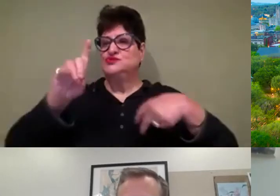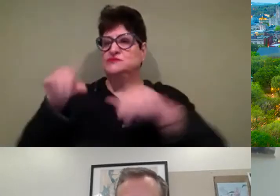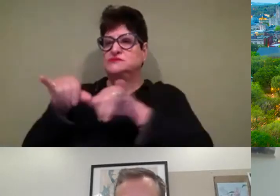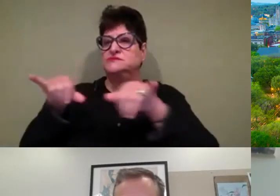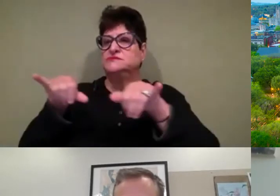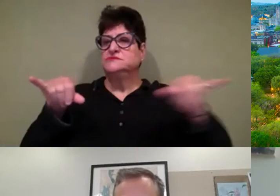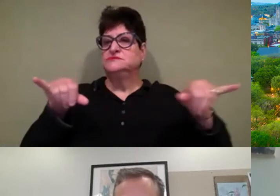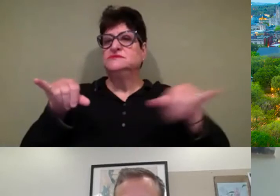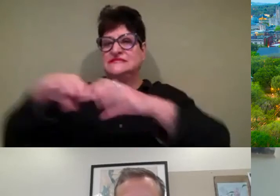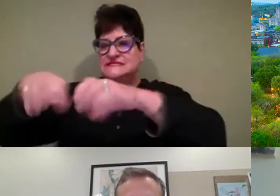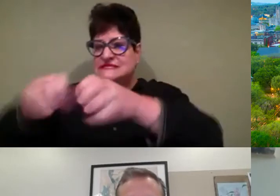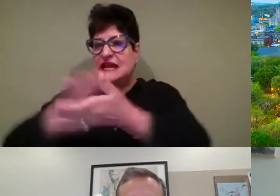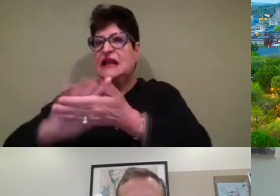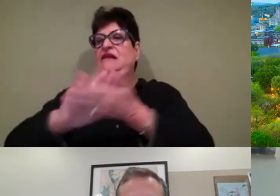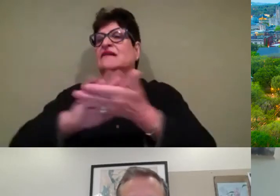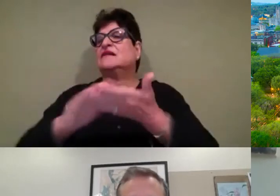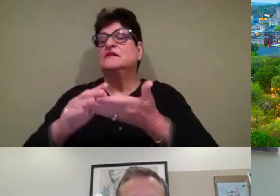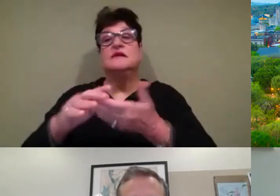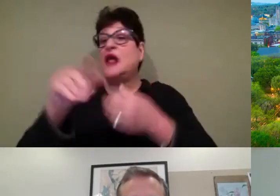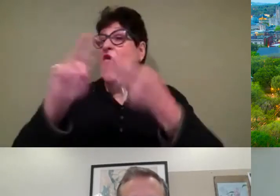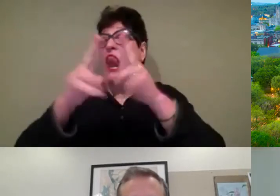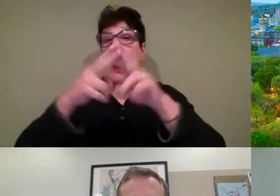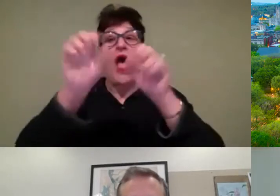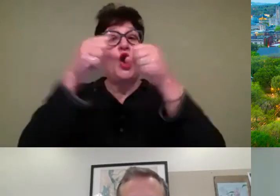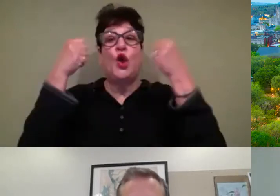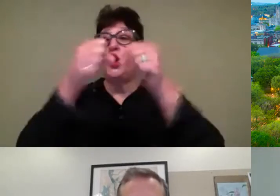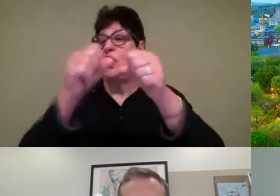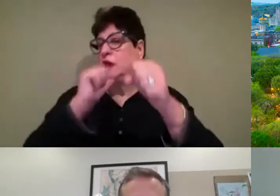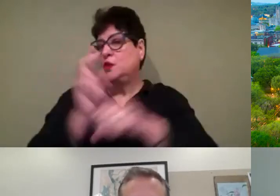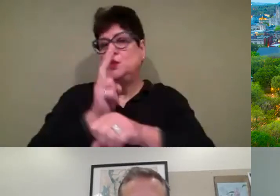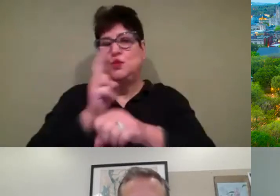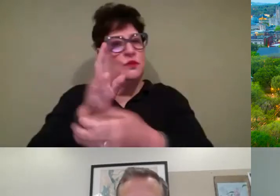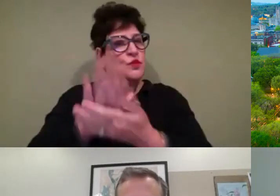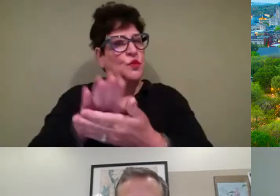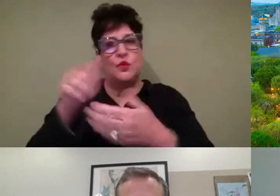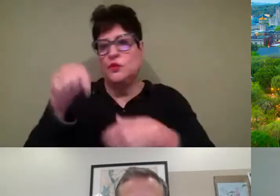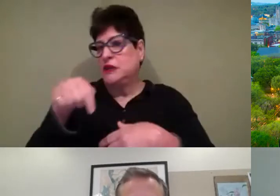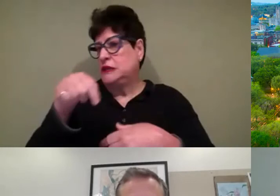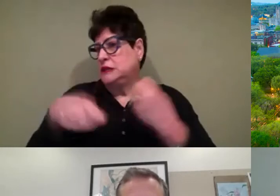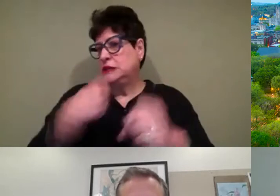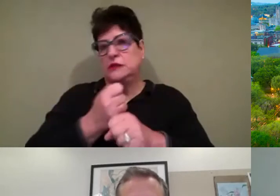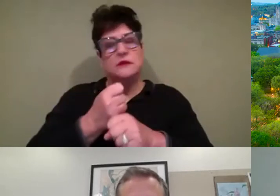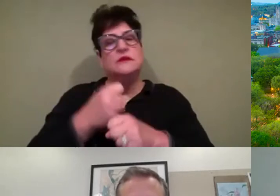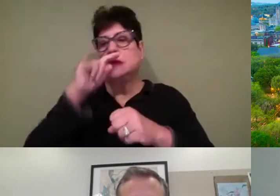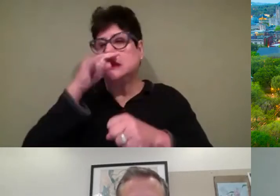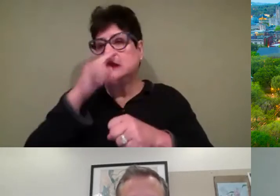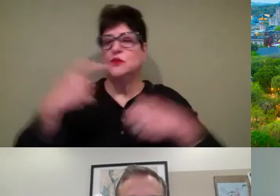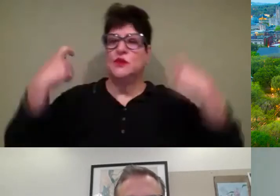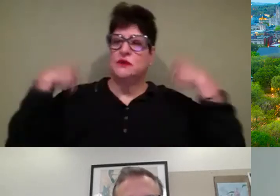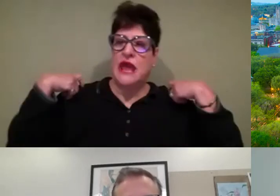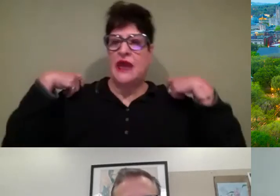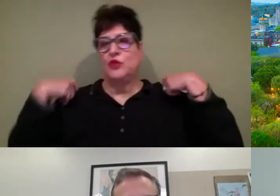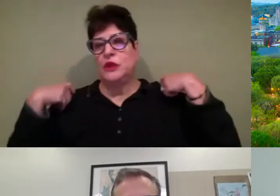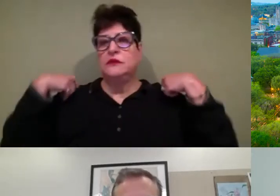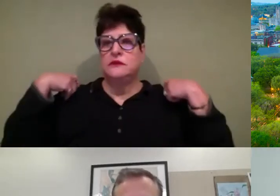Lockers won't be used this year. So, you know, kids will be carrying their bags and, you know, we're zip tying all the lockers off.